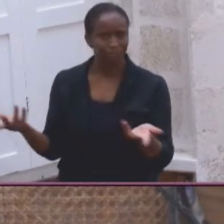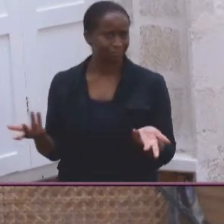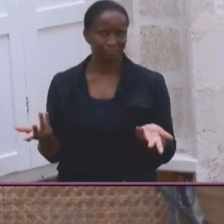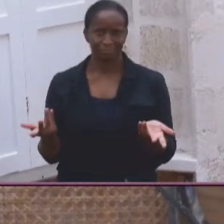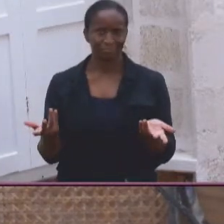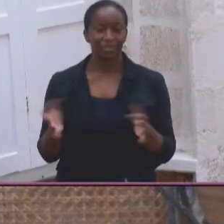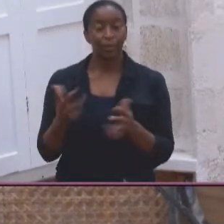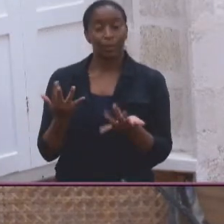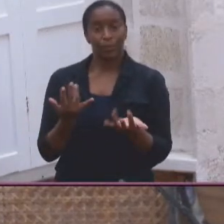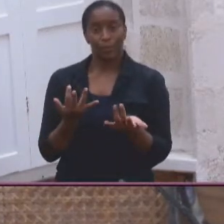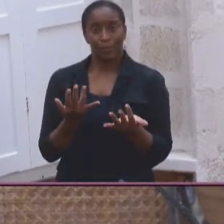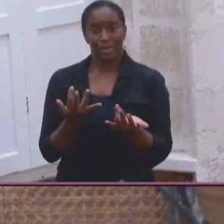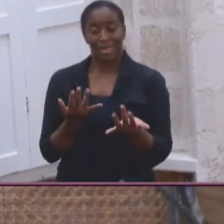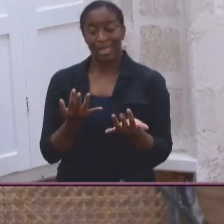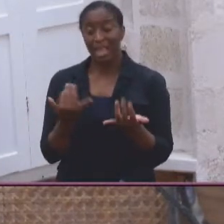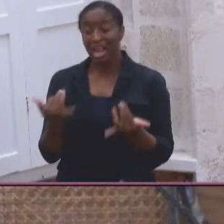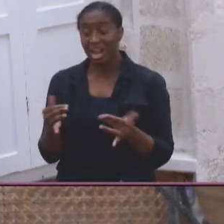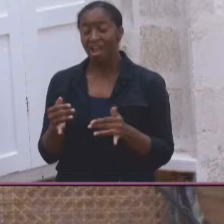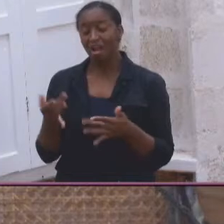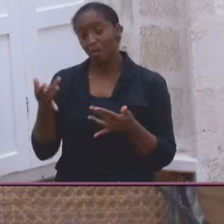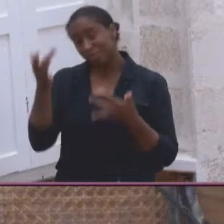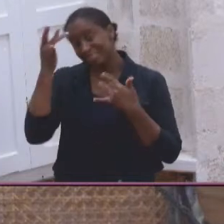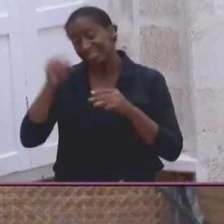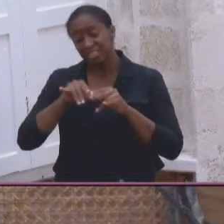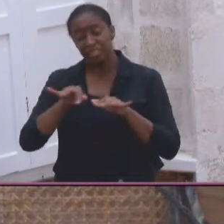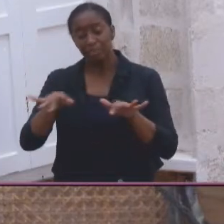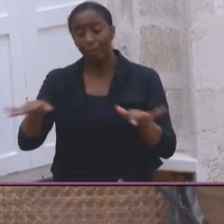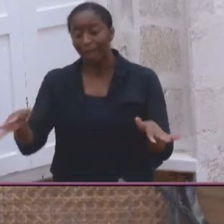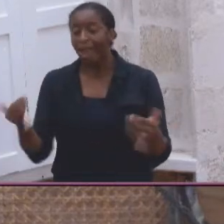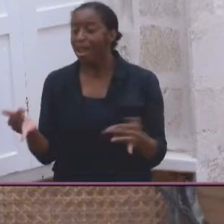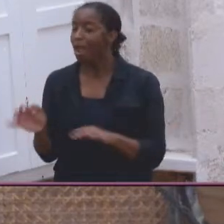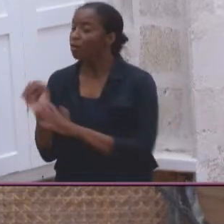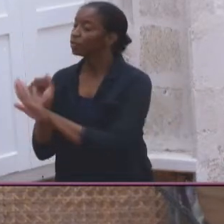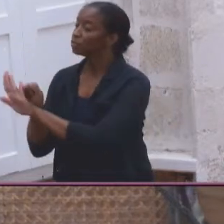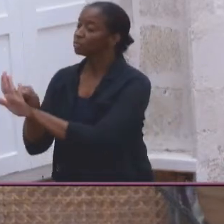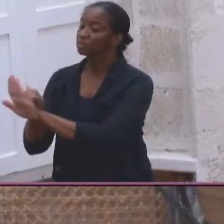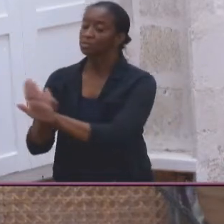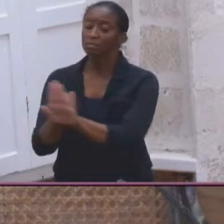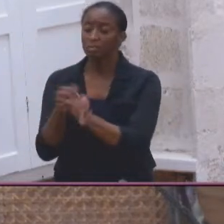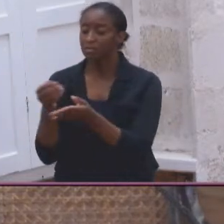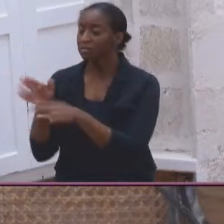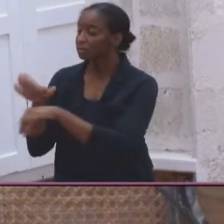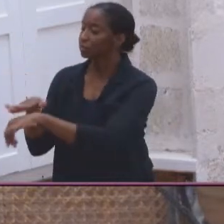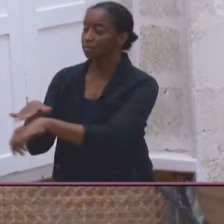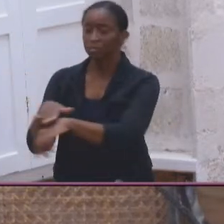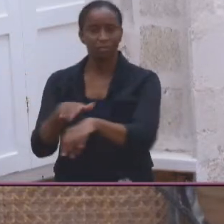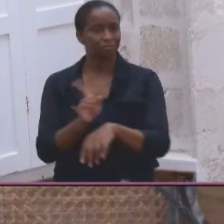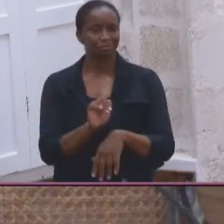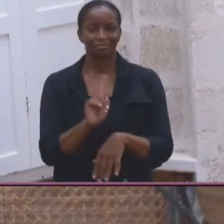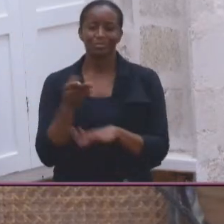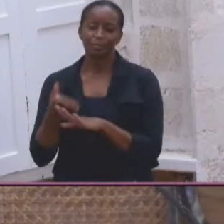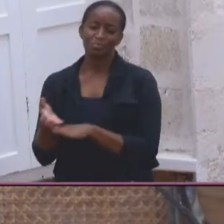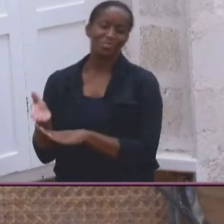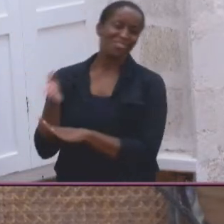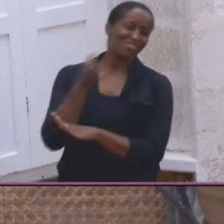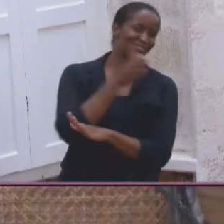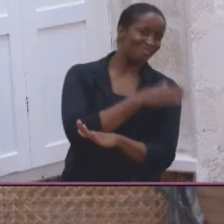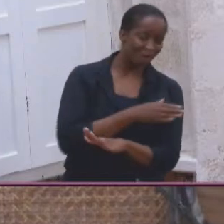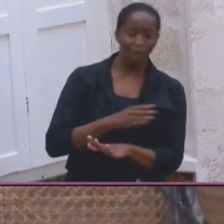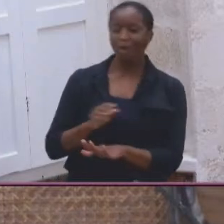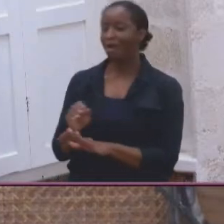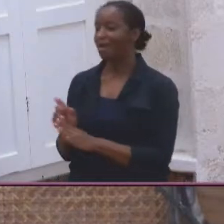to advise the residents of the correct things to do in terms of the plants. Some people have plants around their homes which they do